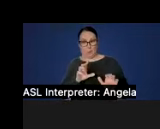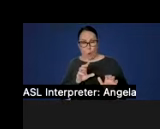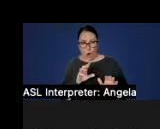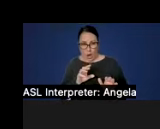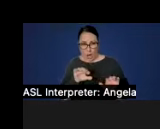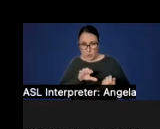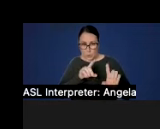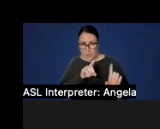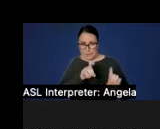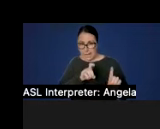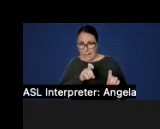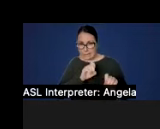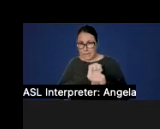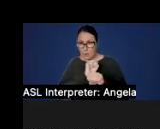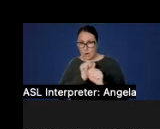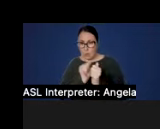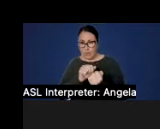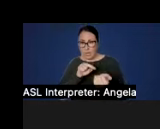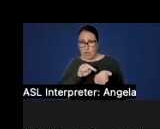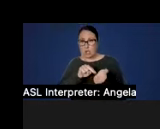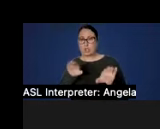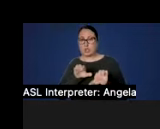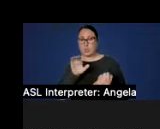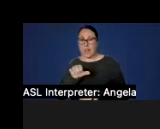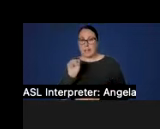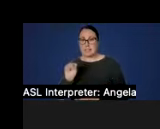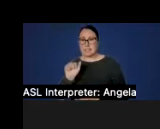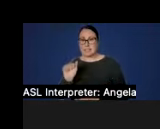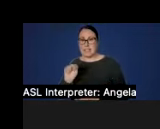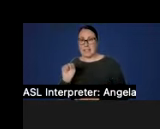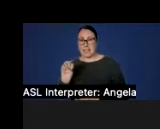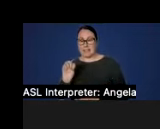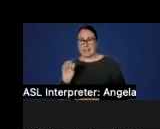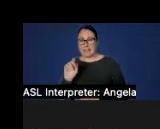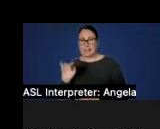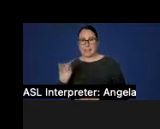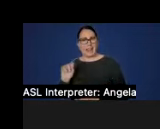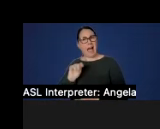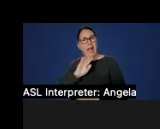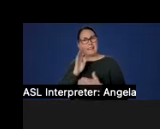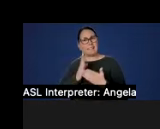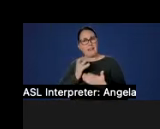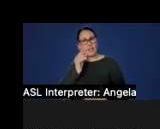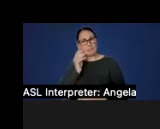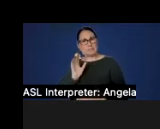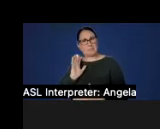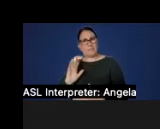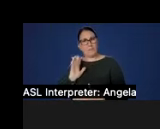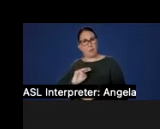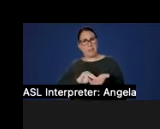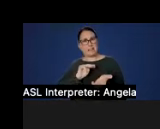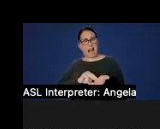the test and work with the nurse to do that SANE kit. And that was the first time I ever ran into anything like